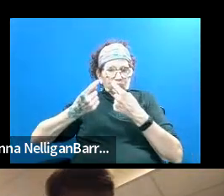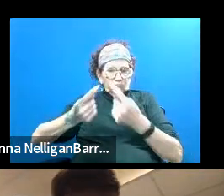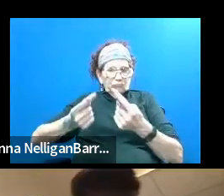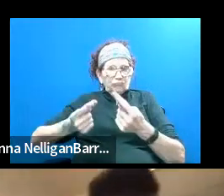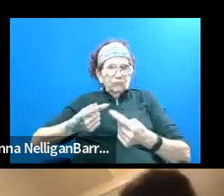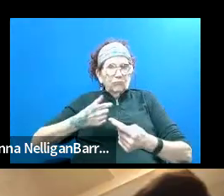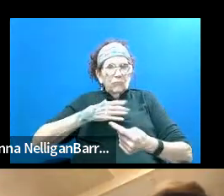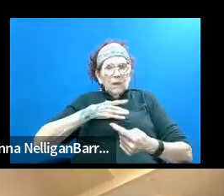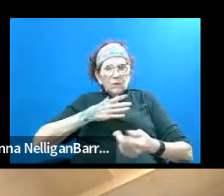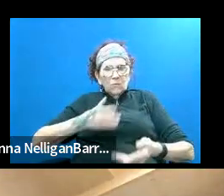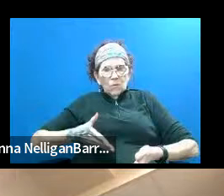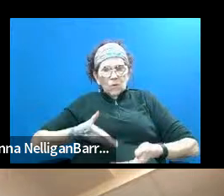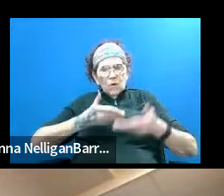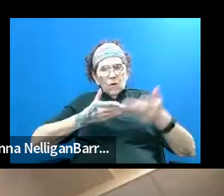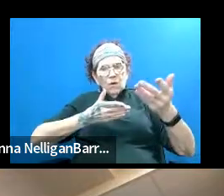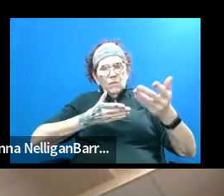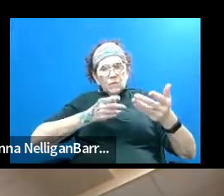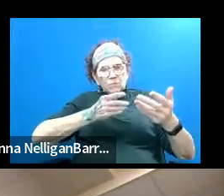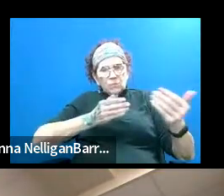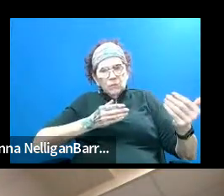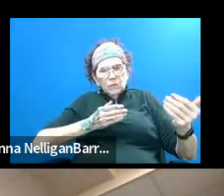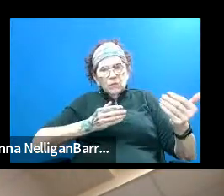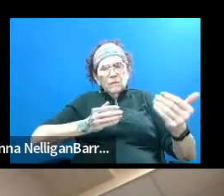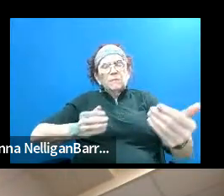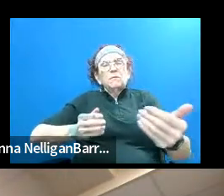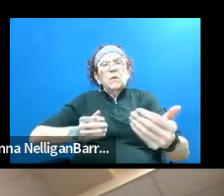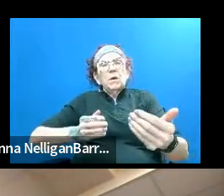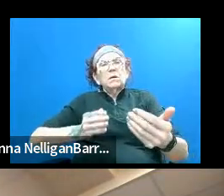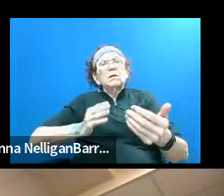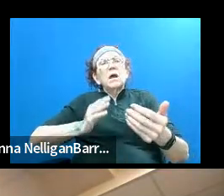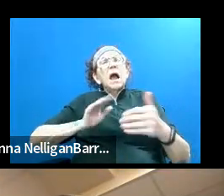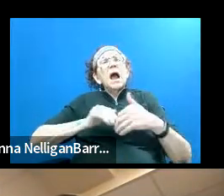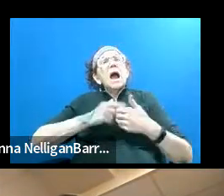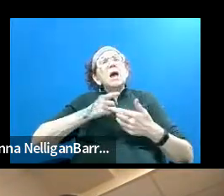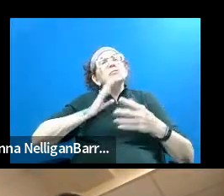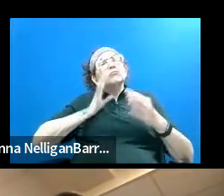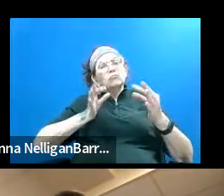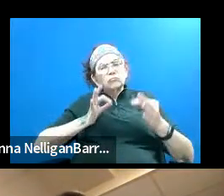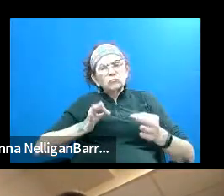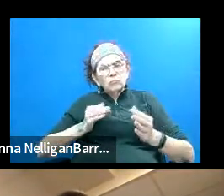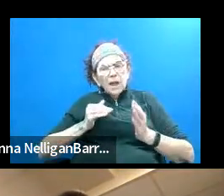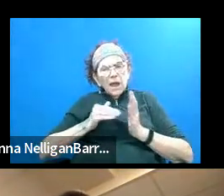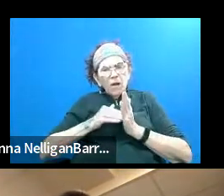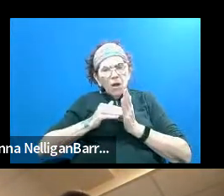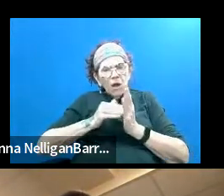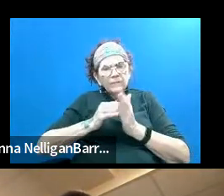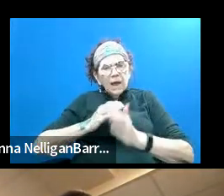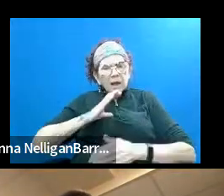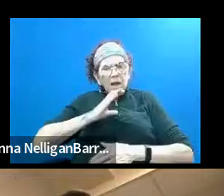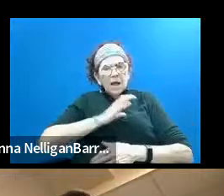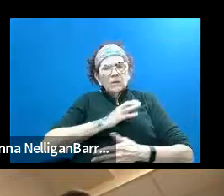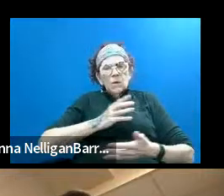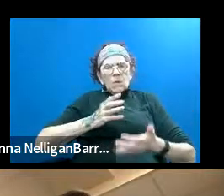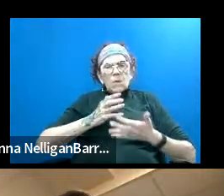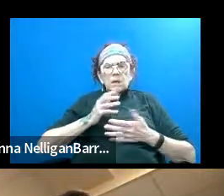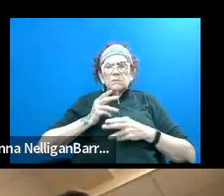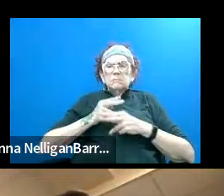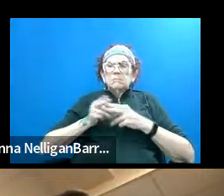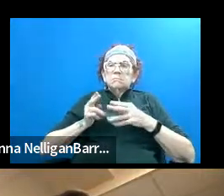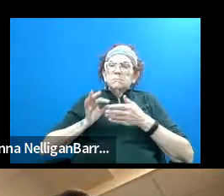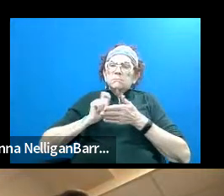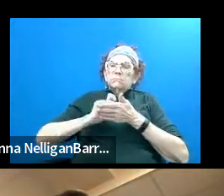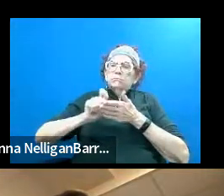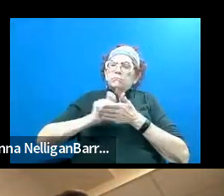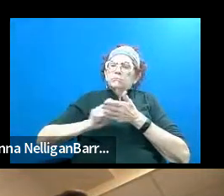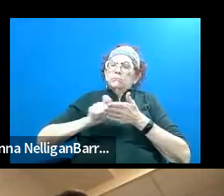can determine how often council wants to get briefings, even if they're shorter than this one, just